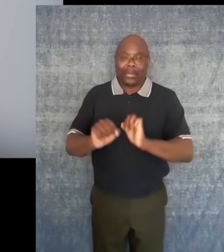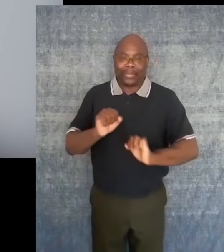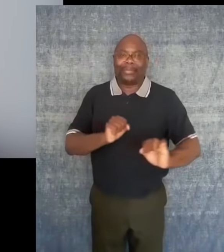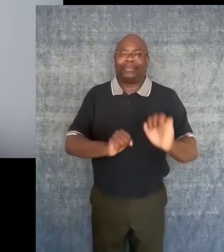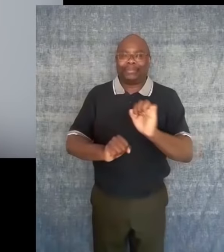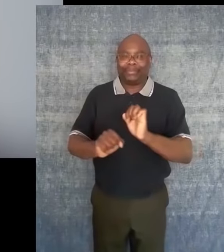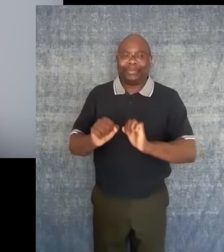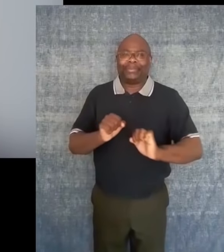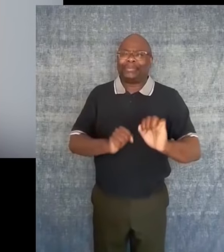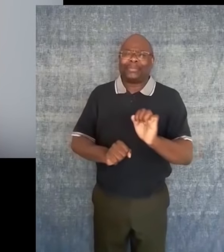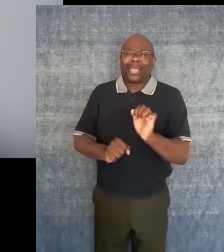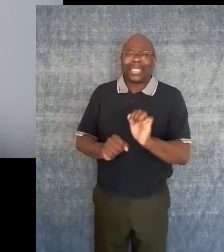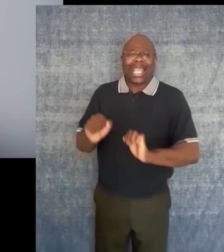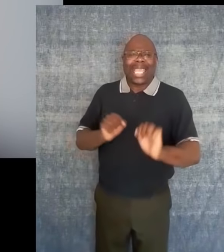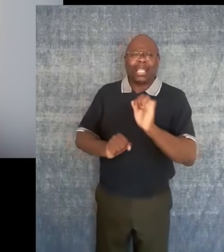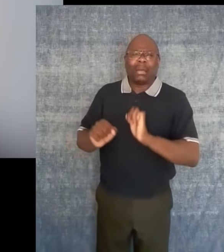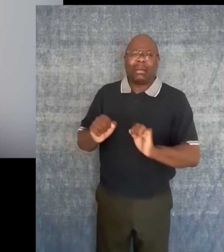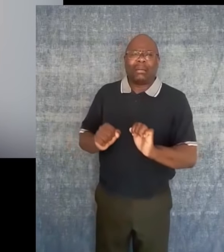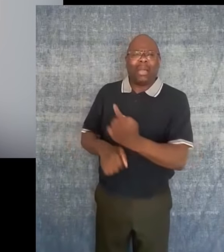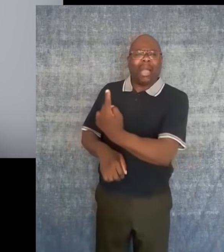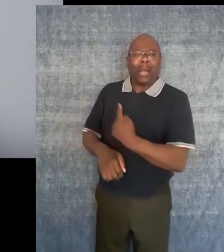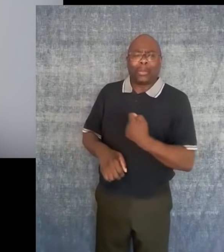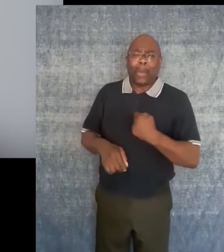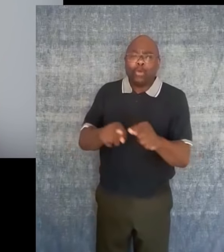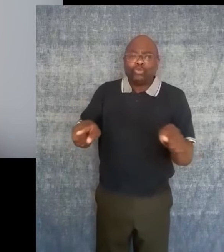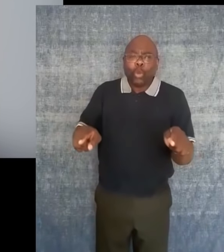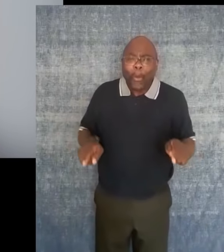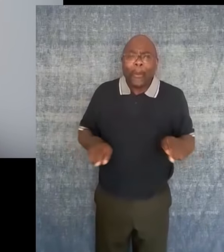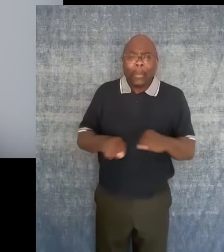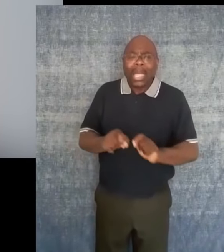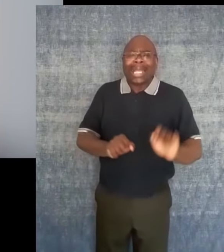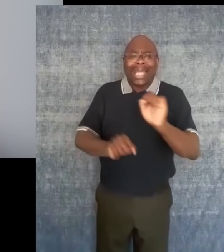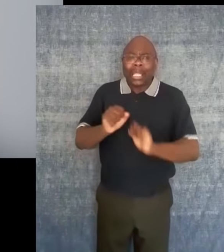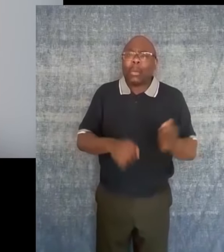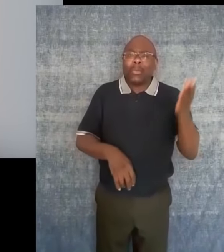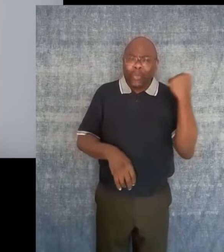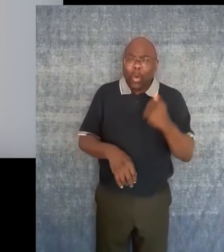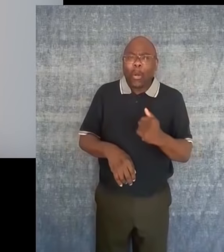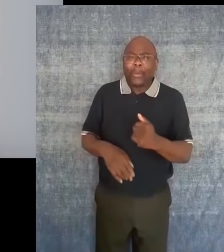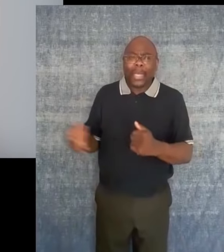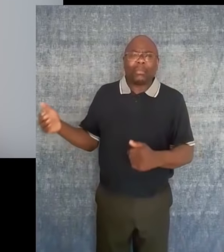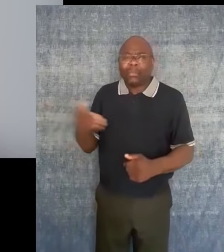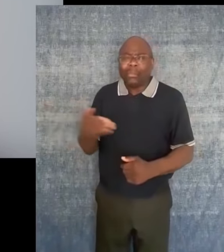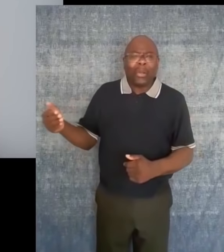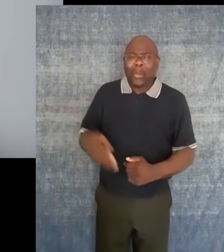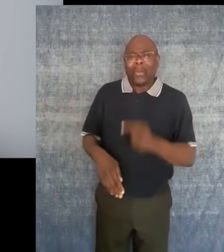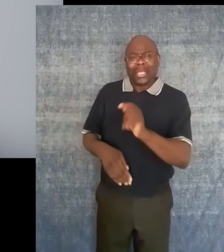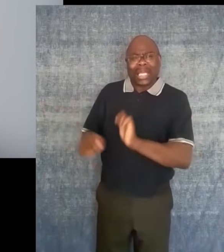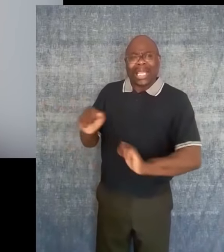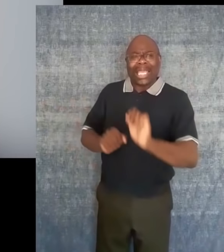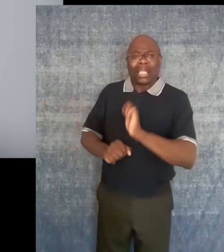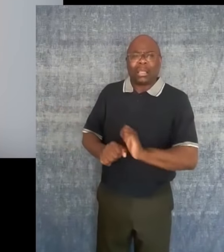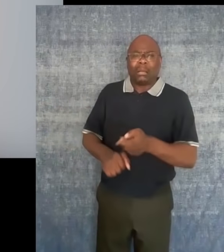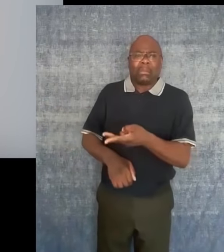And all of a sudden this cleaner had come in, and there had been cleaners in before this, but this cleaner had come